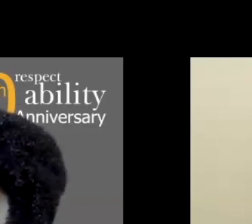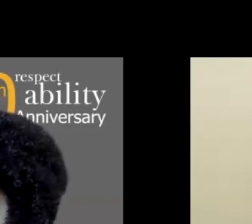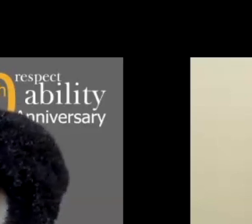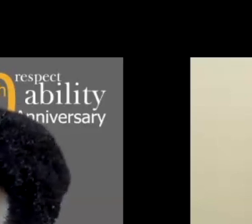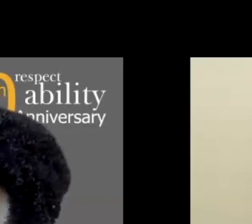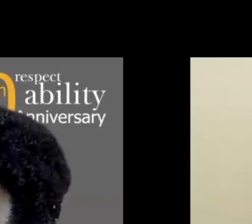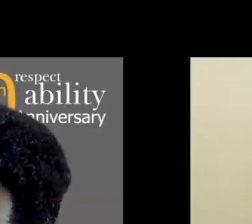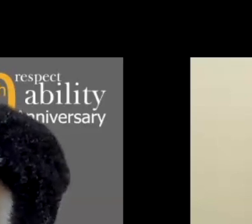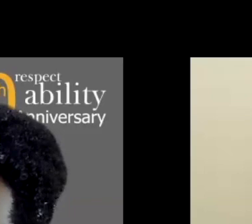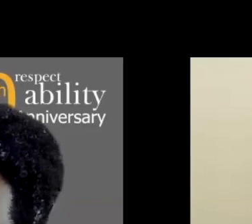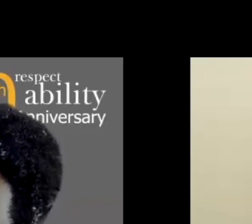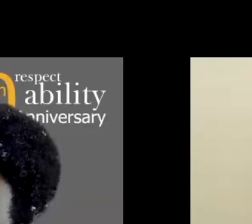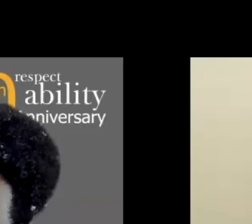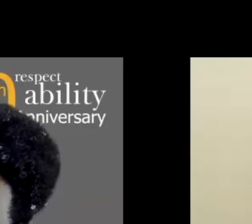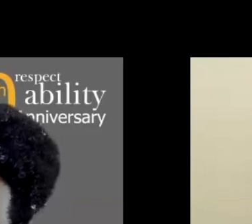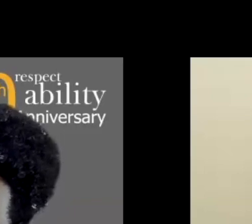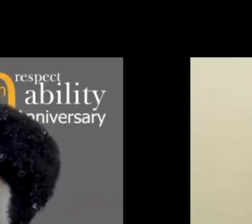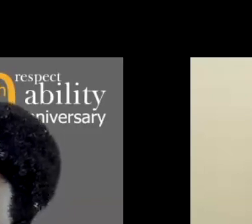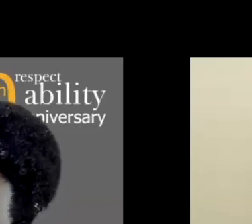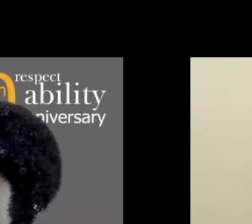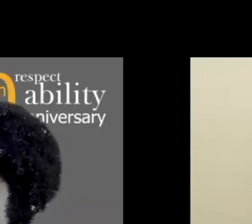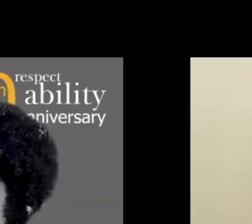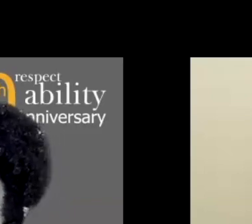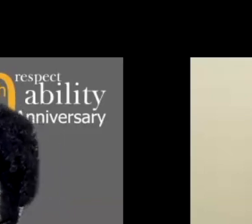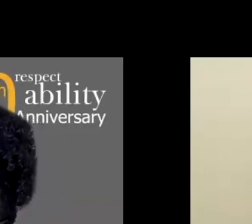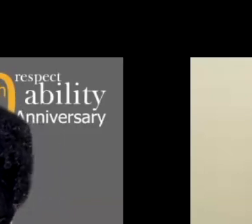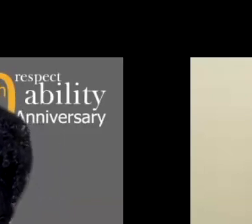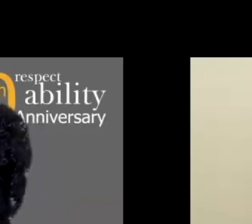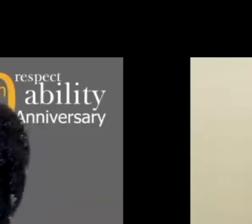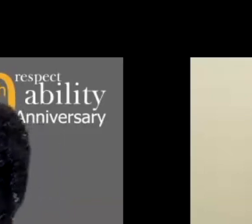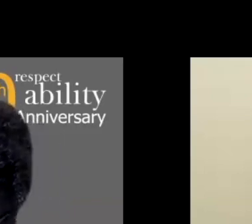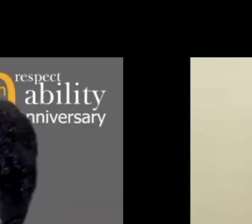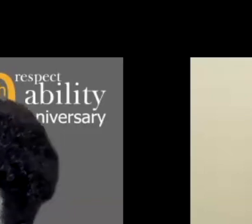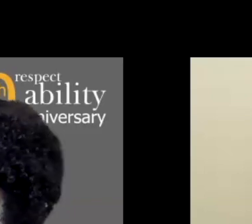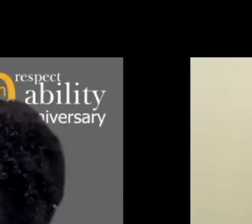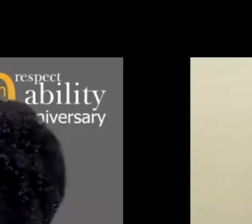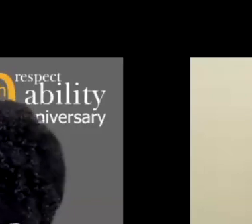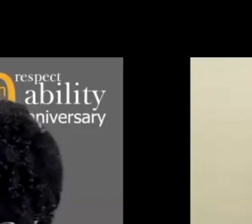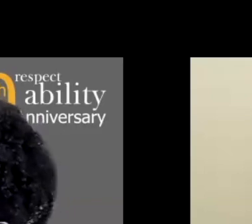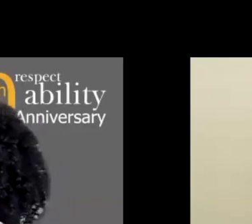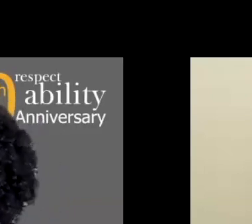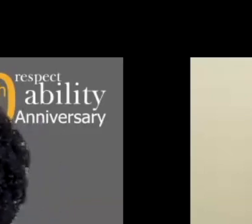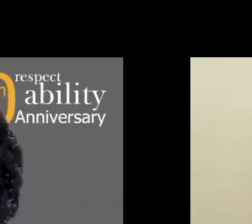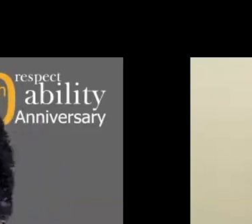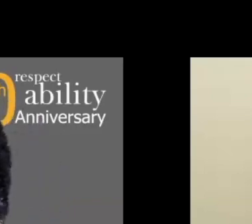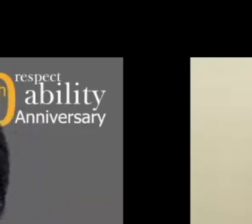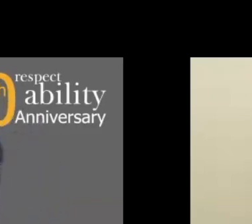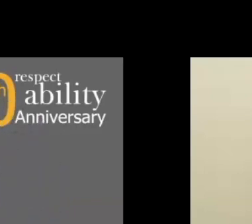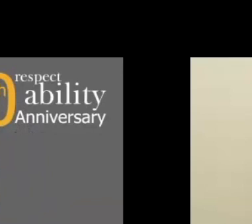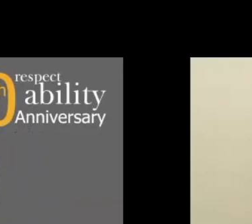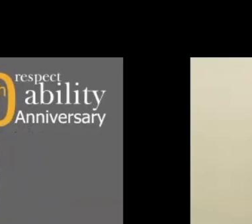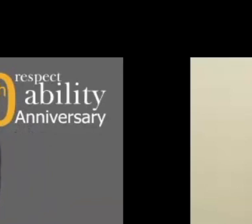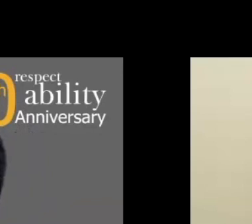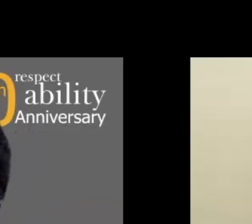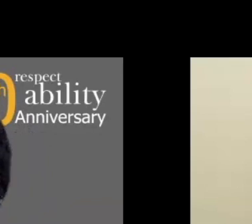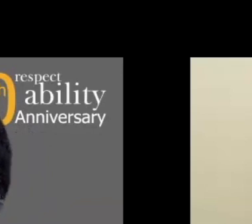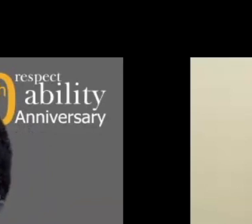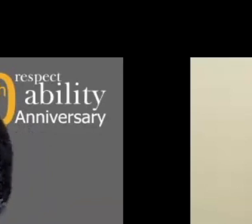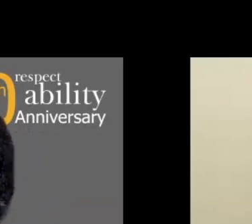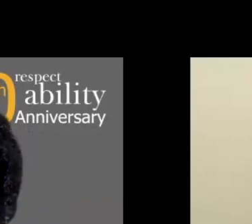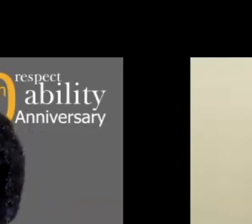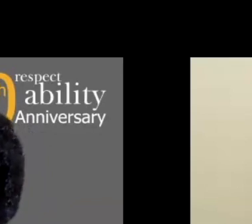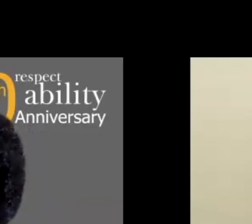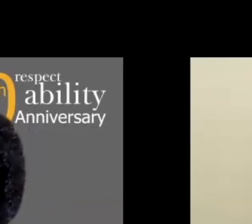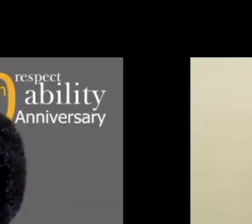how this has gotten them into positions that they're hoping to get into. I do have to acknowledge right off the